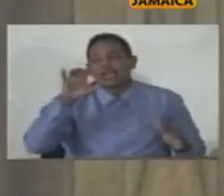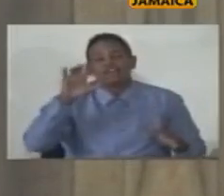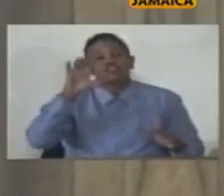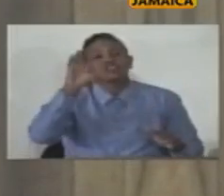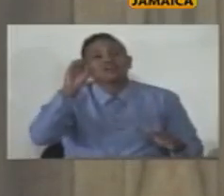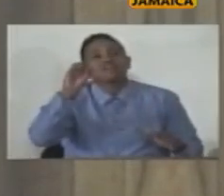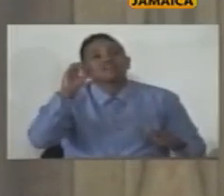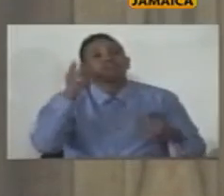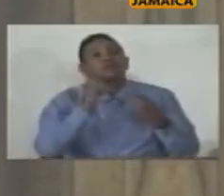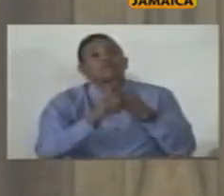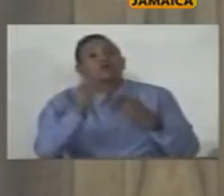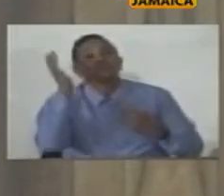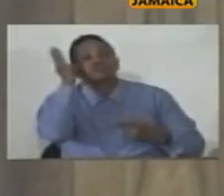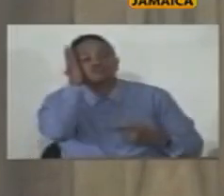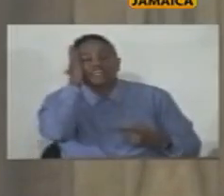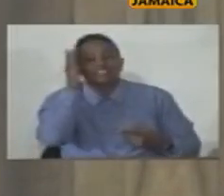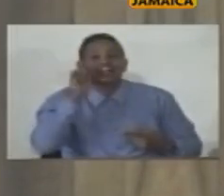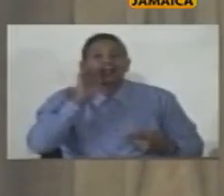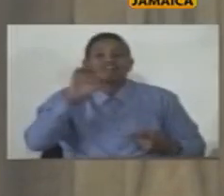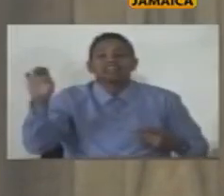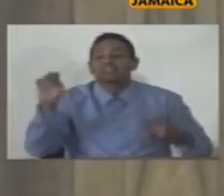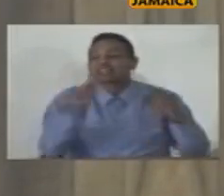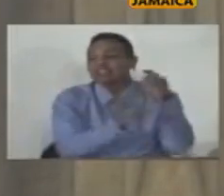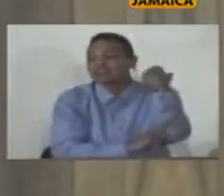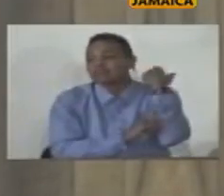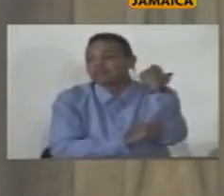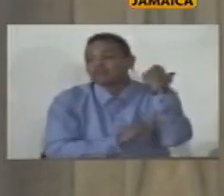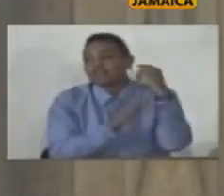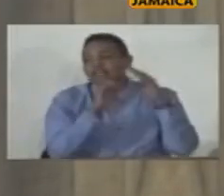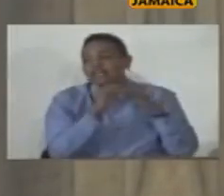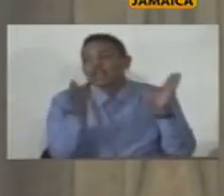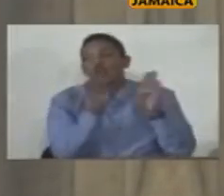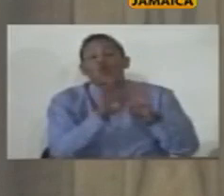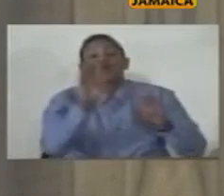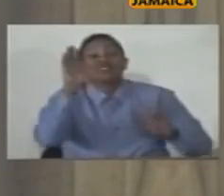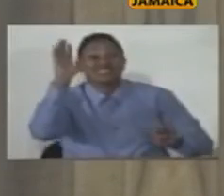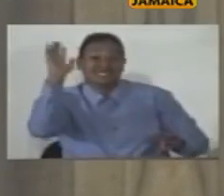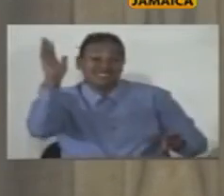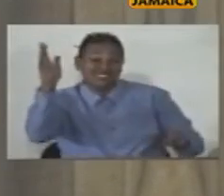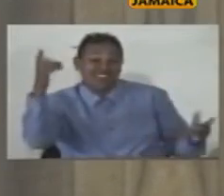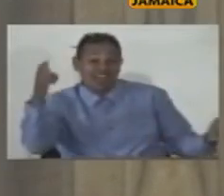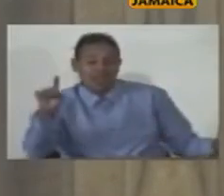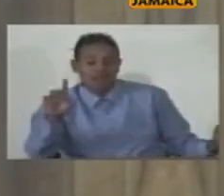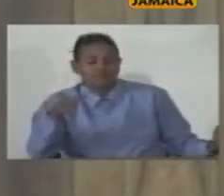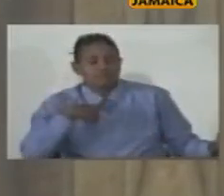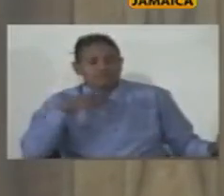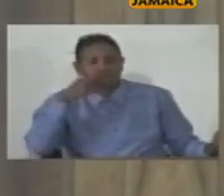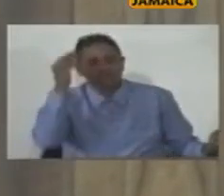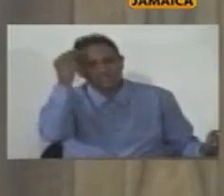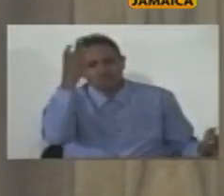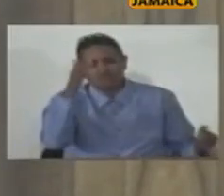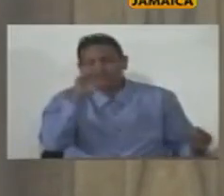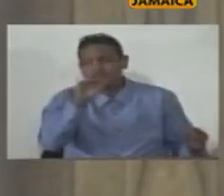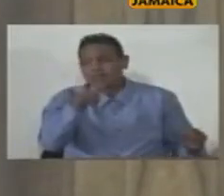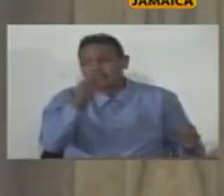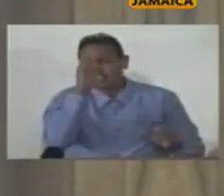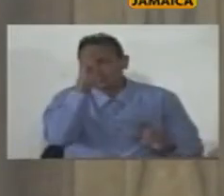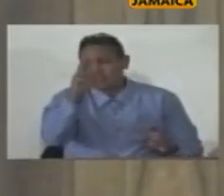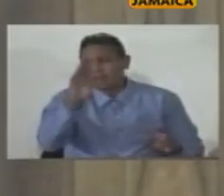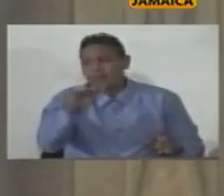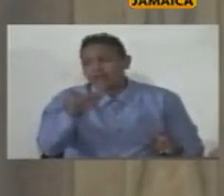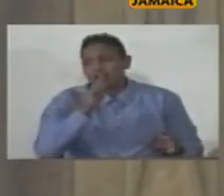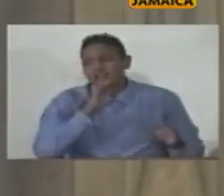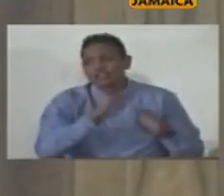49,850 plus residents of East Portland. In closing, Mr. Speaker, let me remind this honorable House and Jamaica